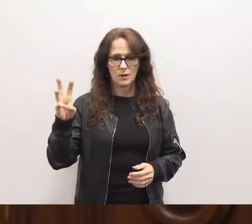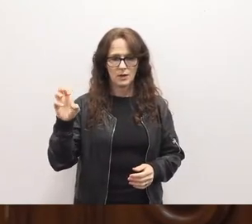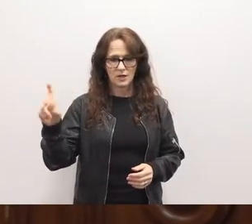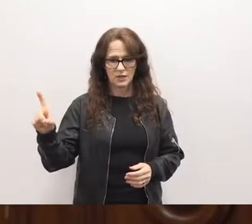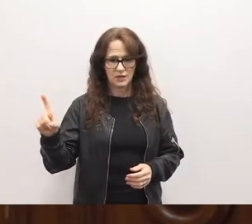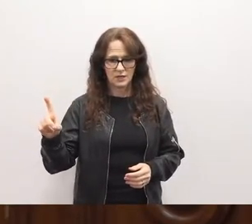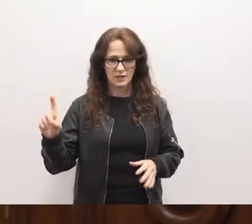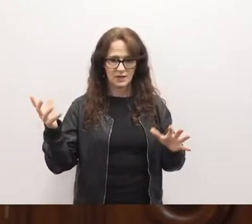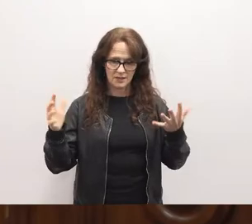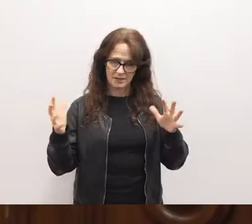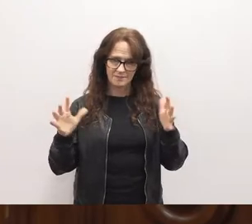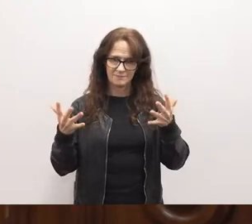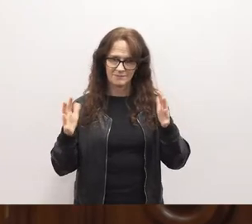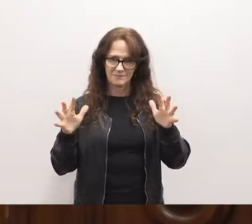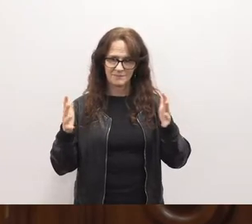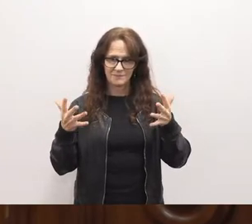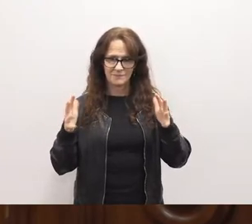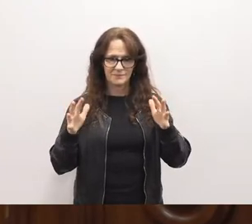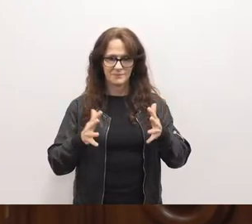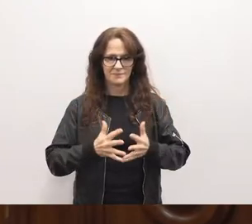Matt...